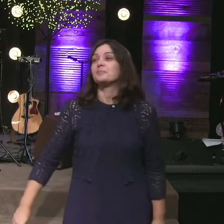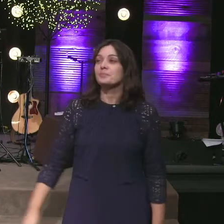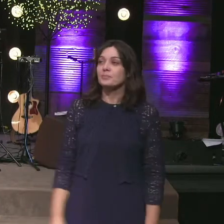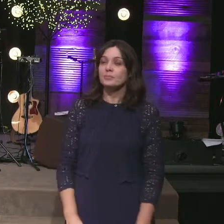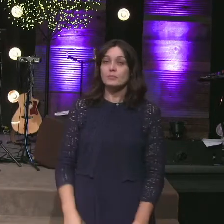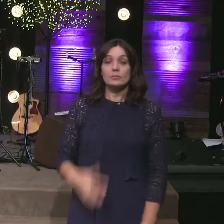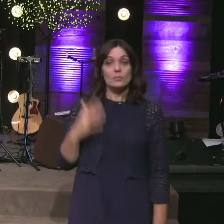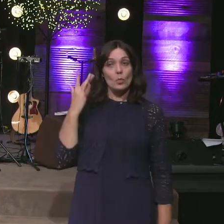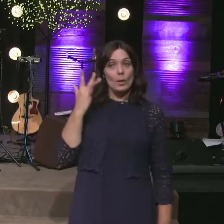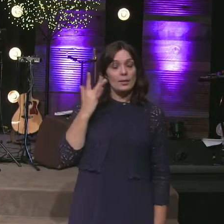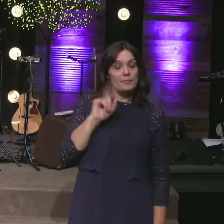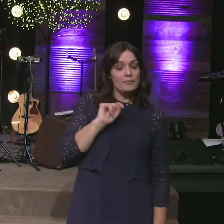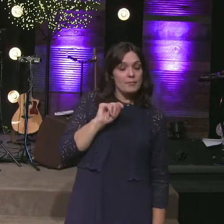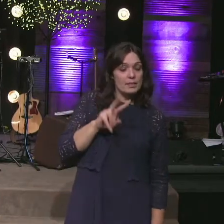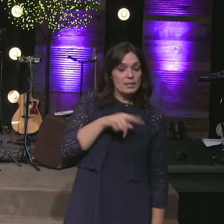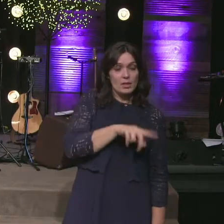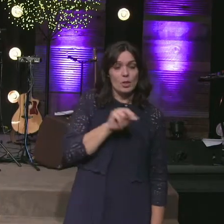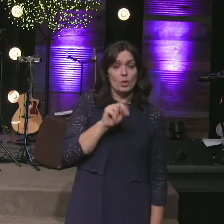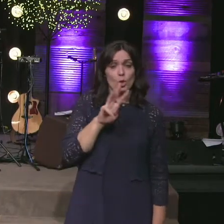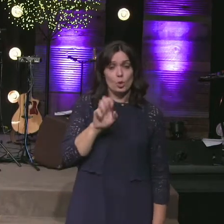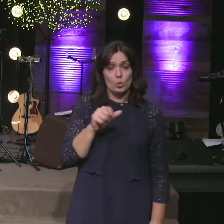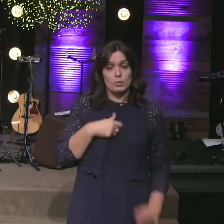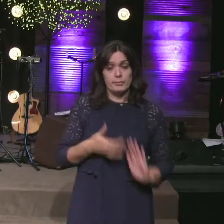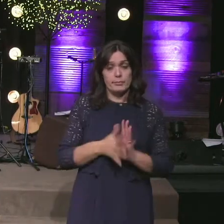Because the TV, the news makes me angry,